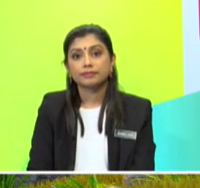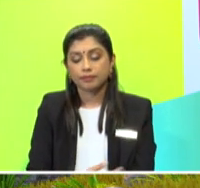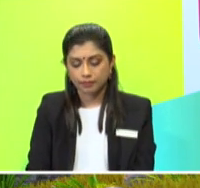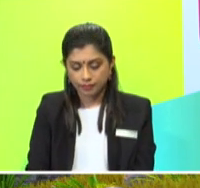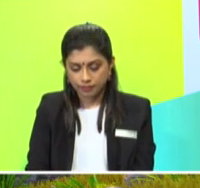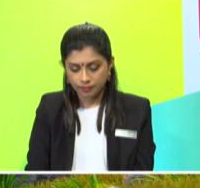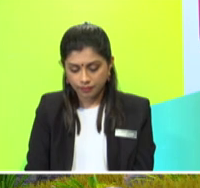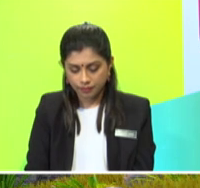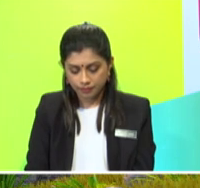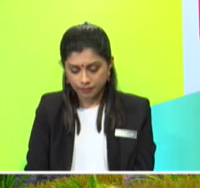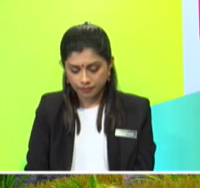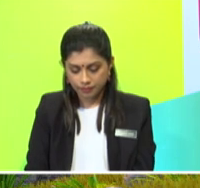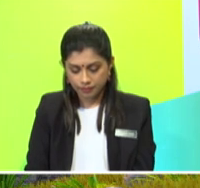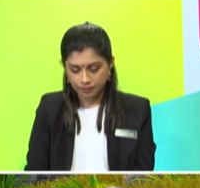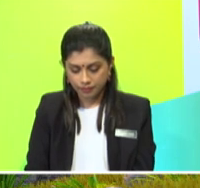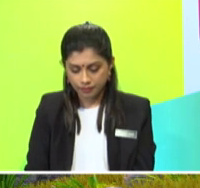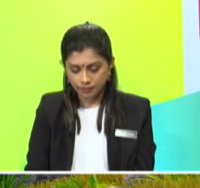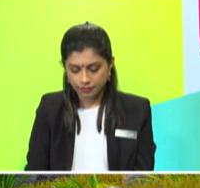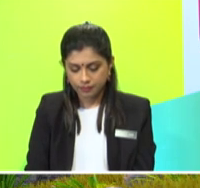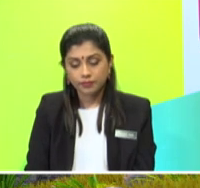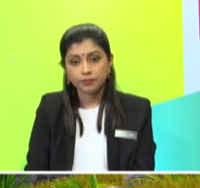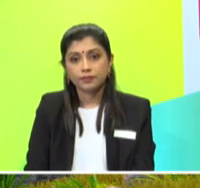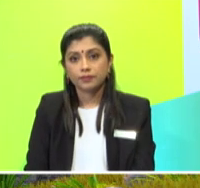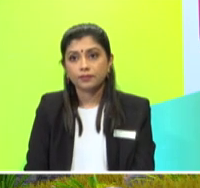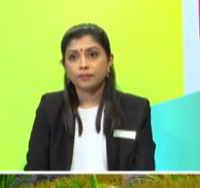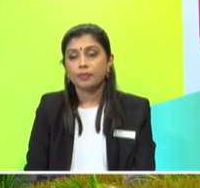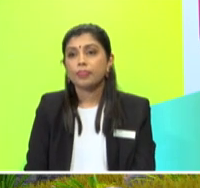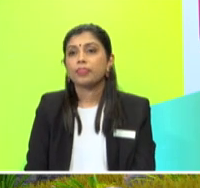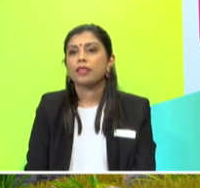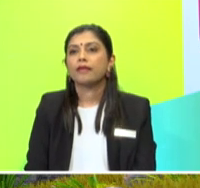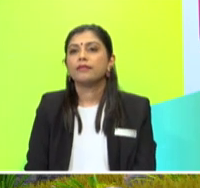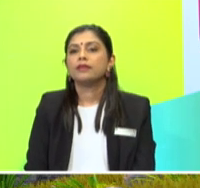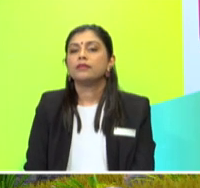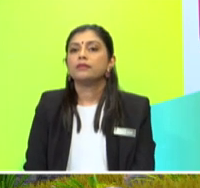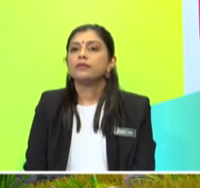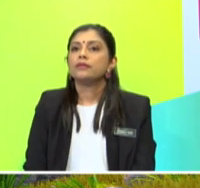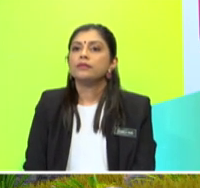Can I try, madam? Yes, try, okay. Madam? Who is that? Iman. Okay, Iman. Yes, Iman.